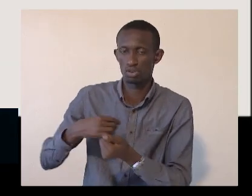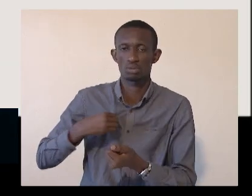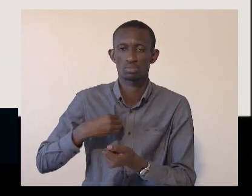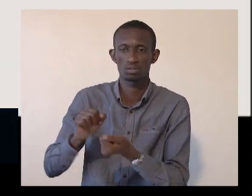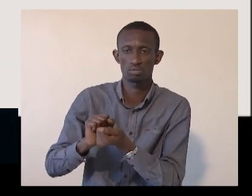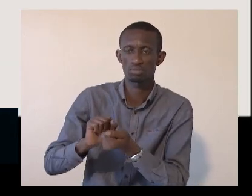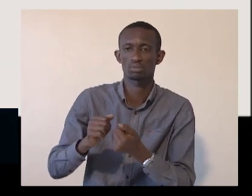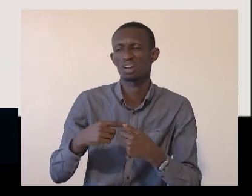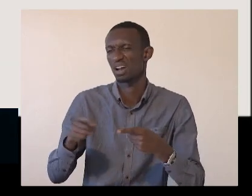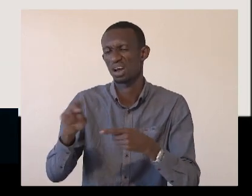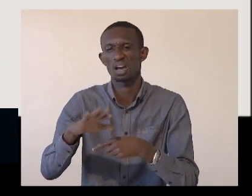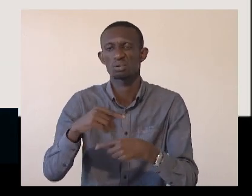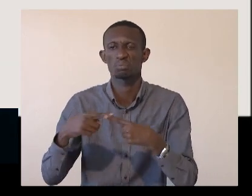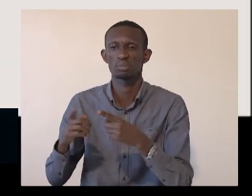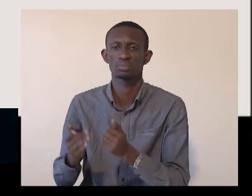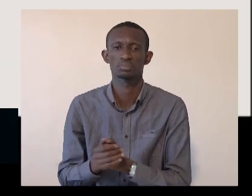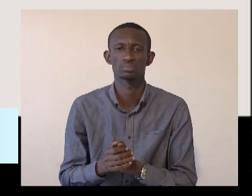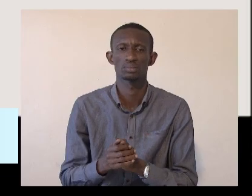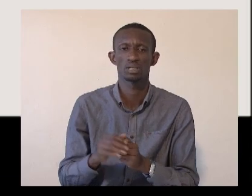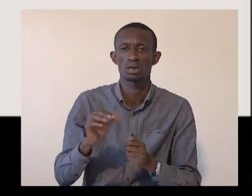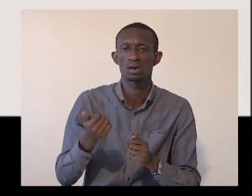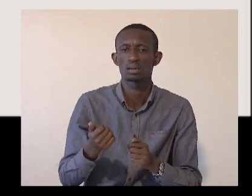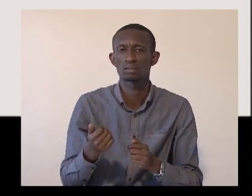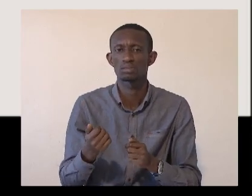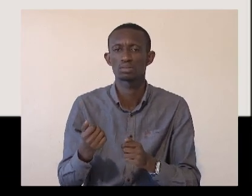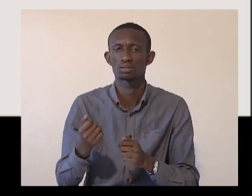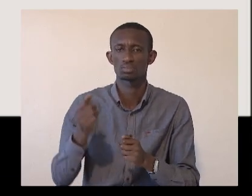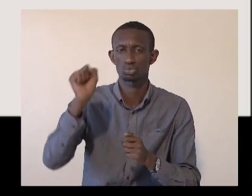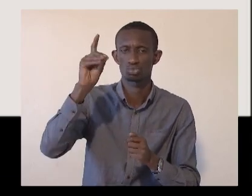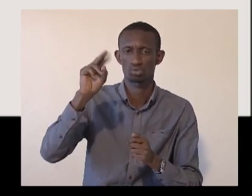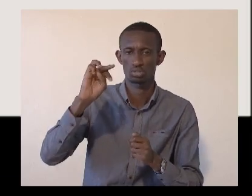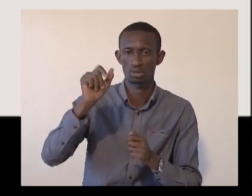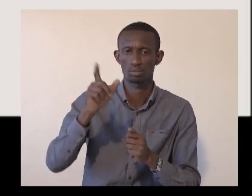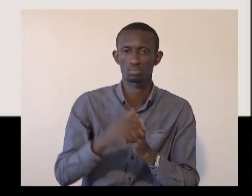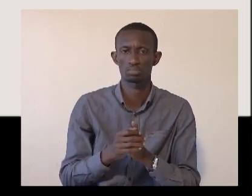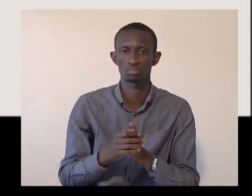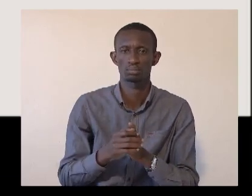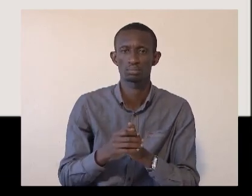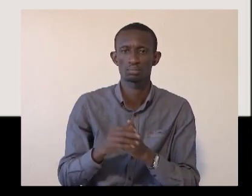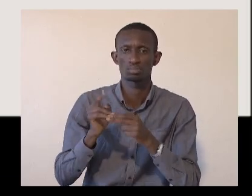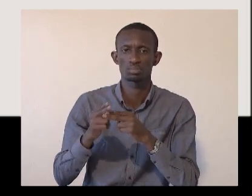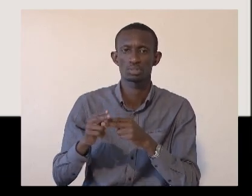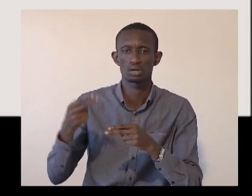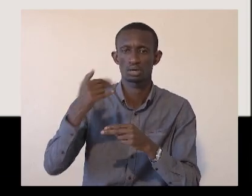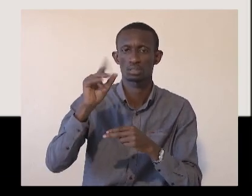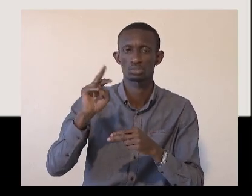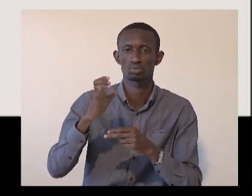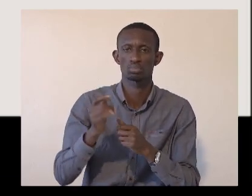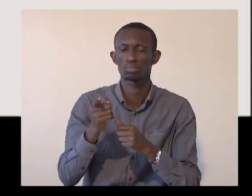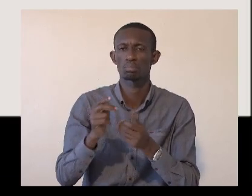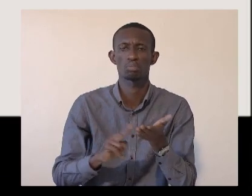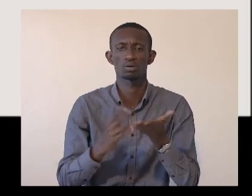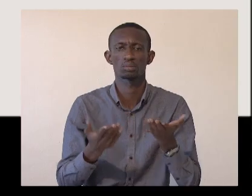many uses. We know sodium hydrogen carbonate, which is another salt of sodium, which is used